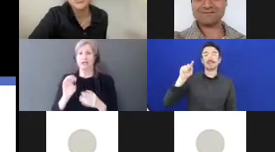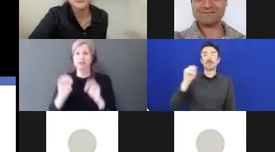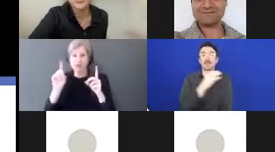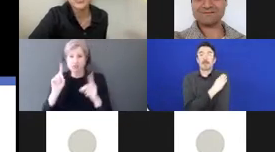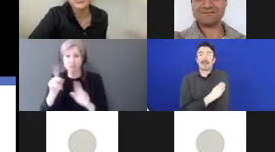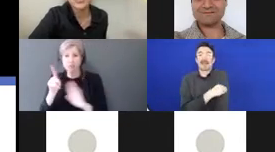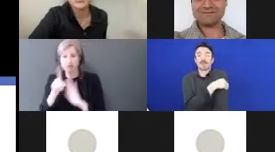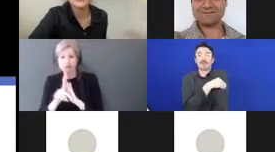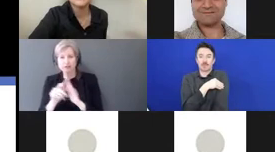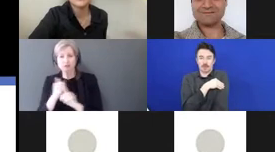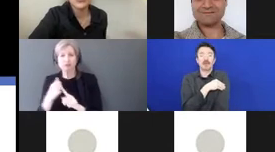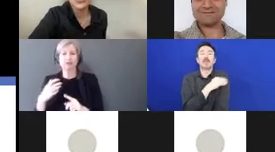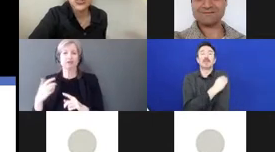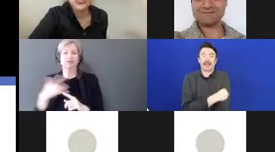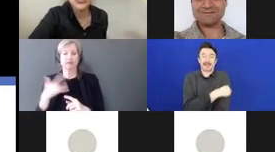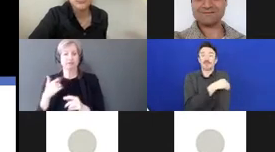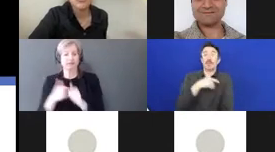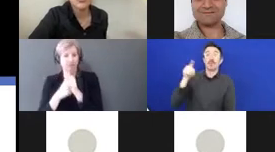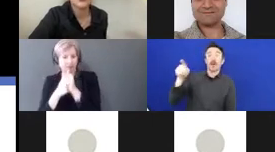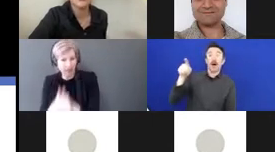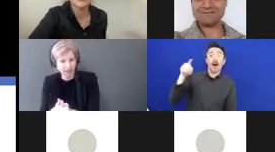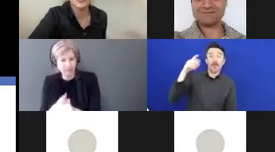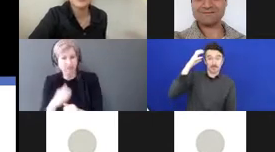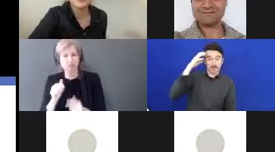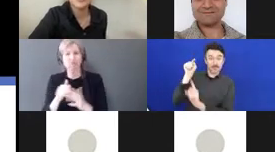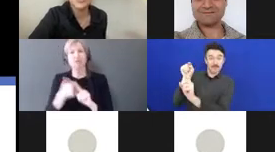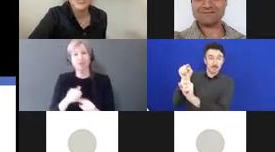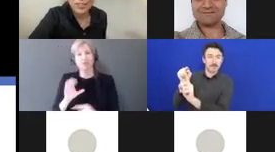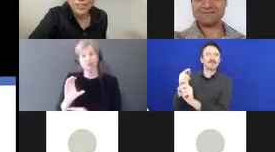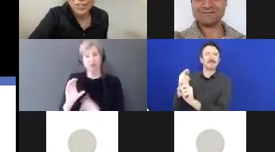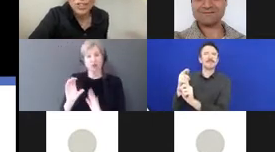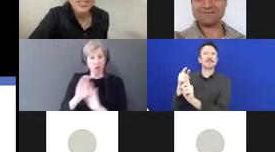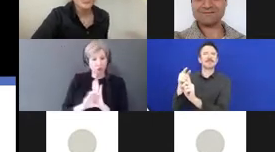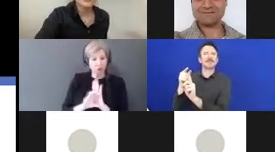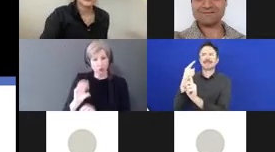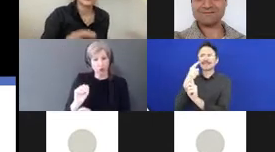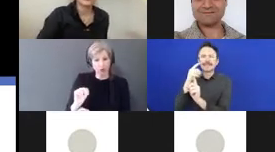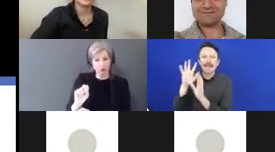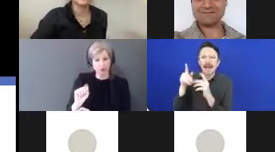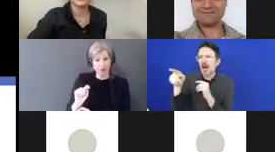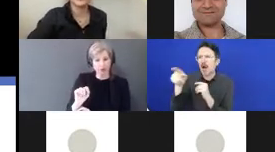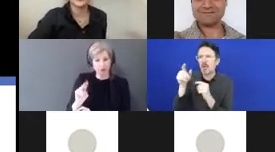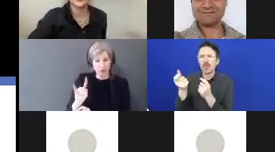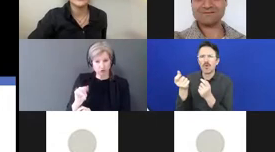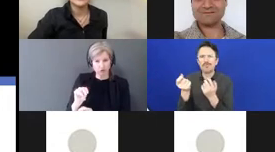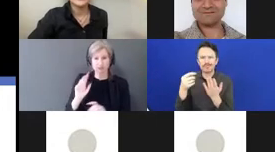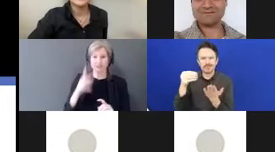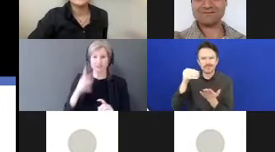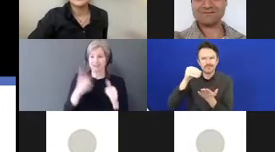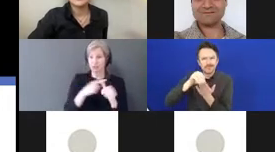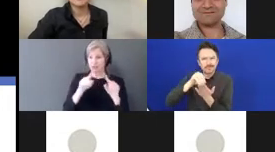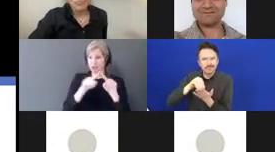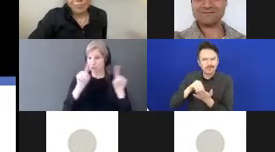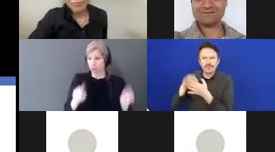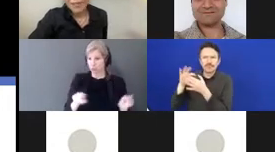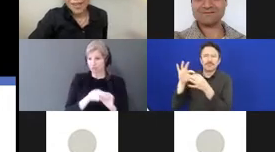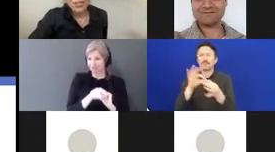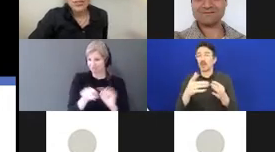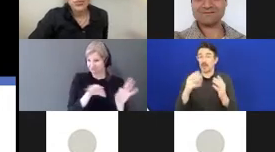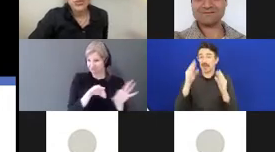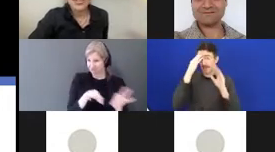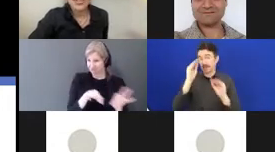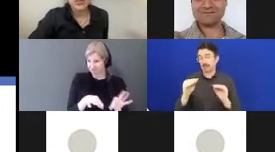compliance with existing constitutional and provincial human rights legislation. That's what you see in the first square. And